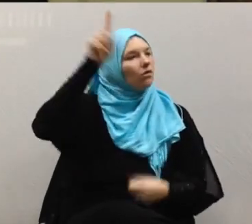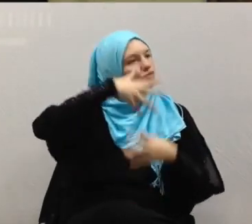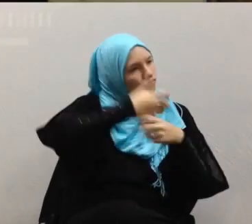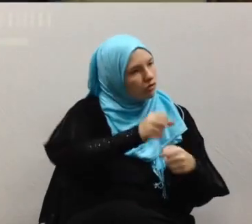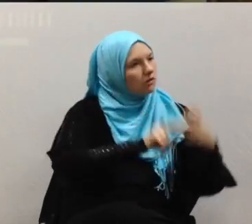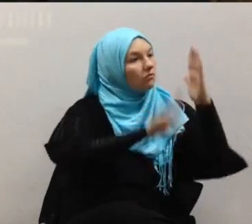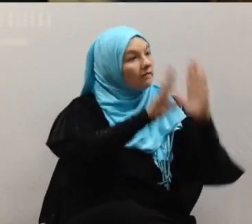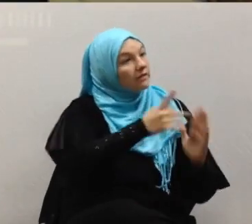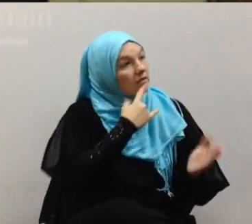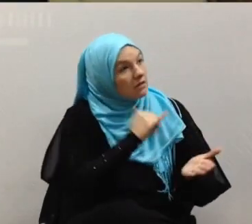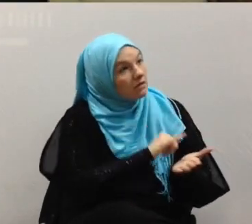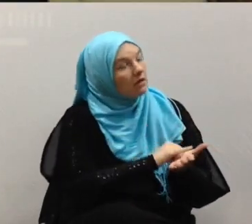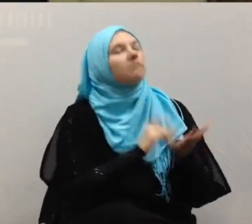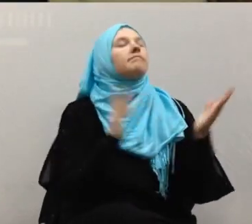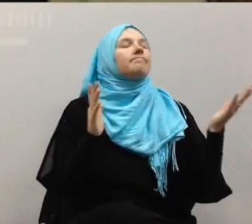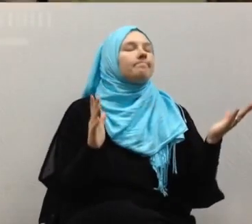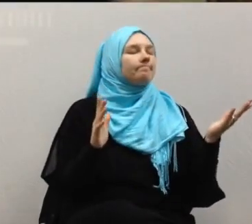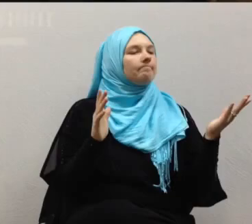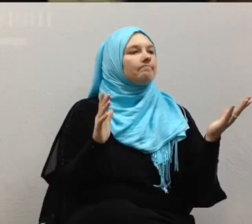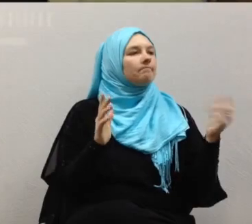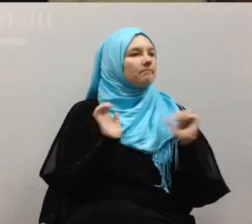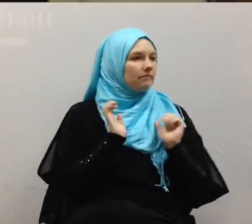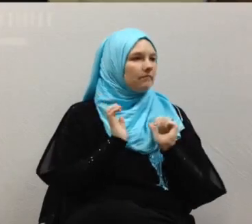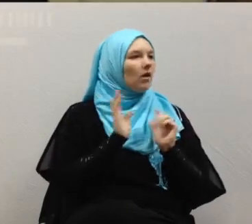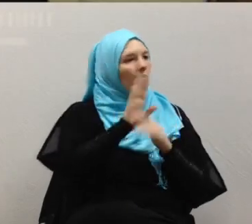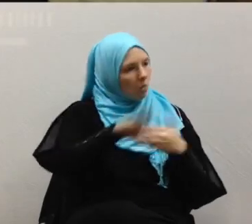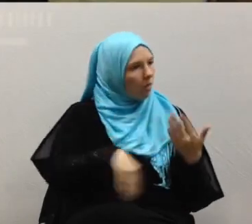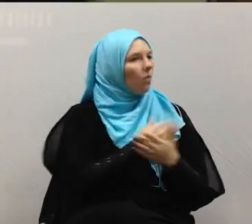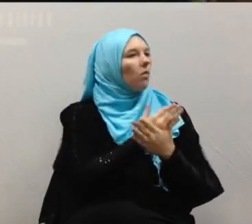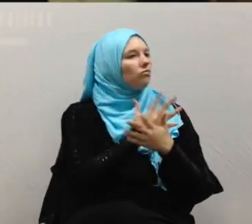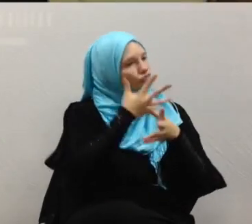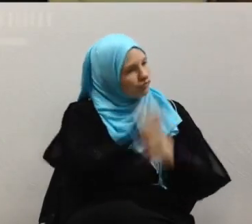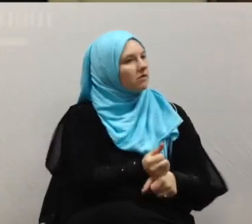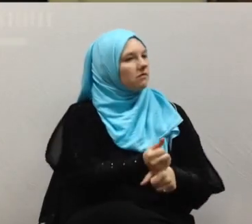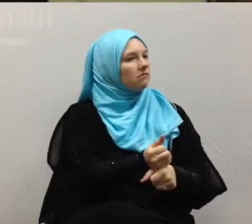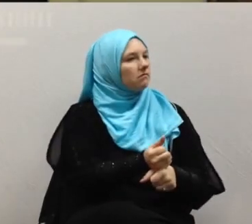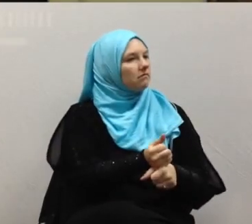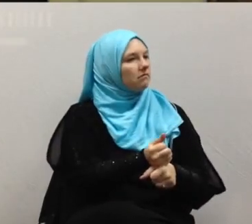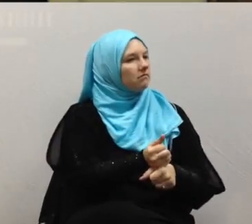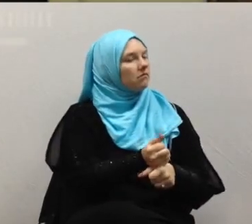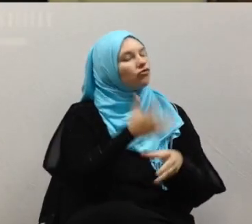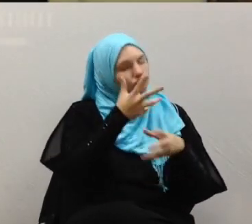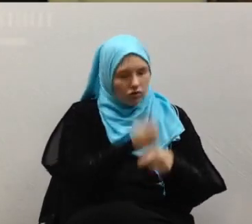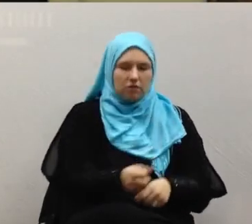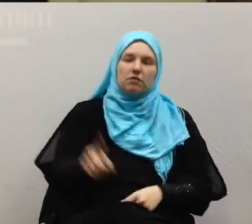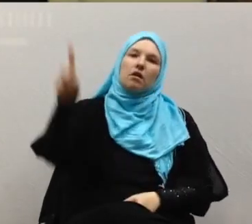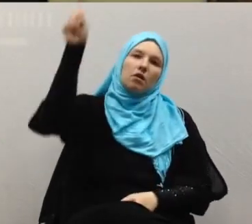a mighty victory. Trusting Allah subhanahu wa ta'ala.